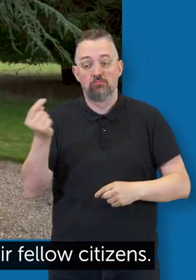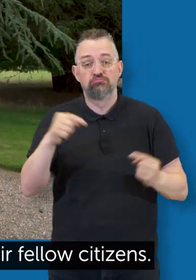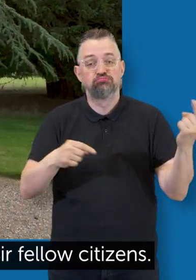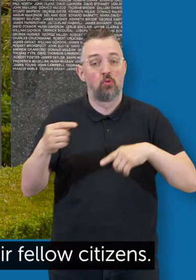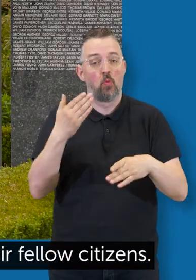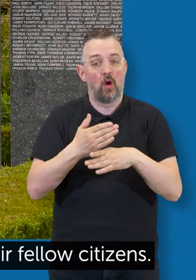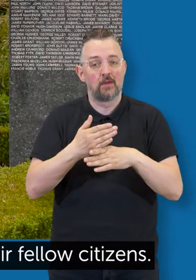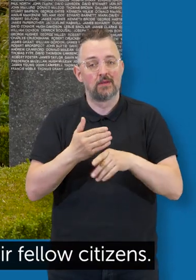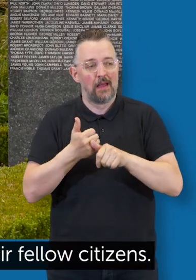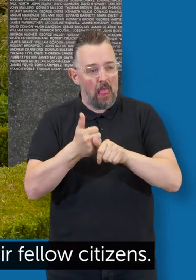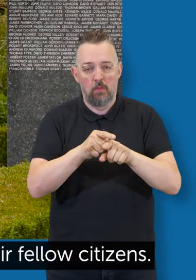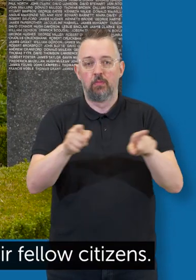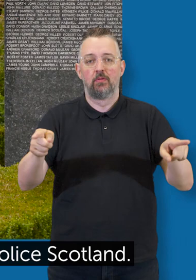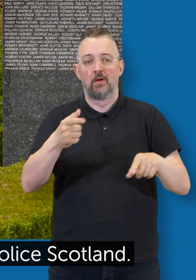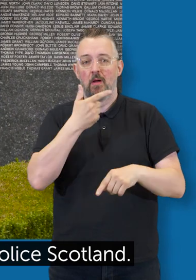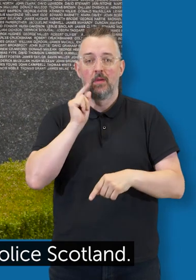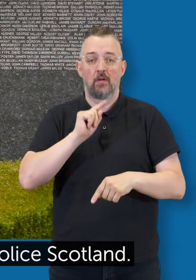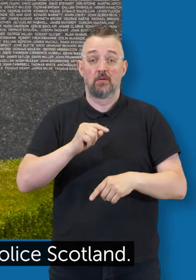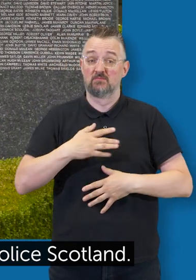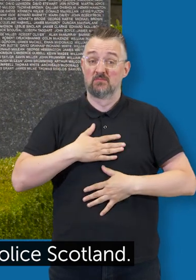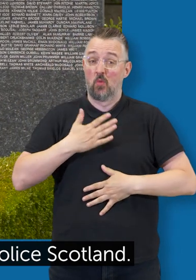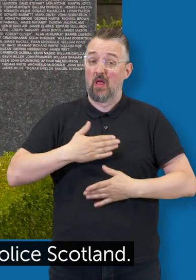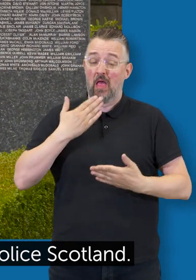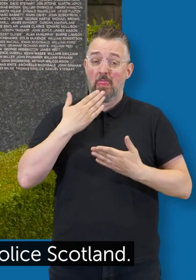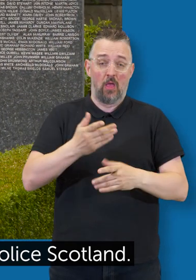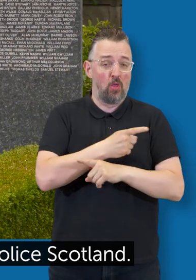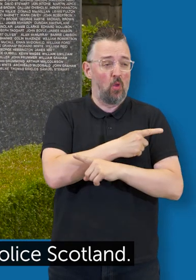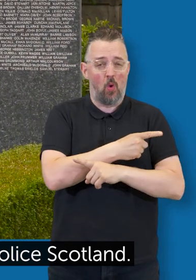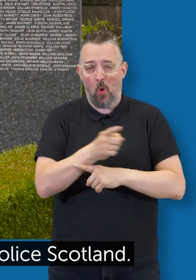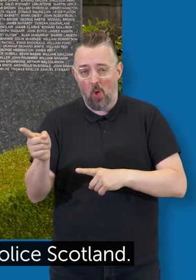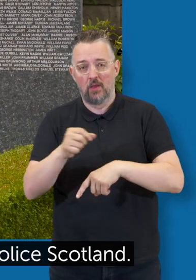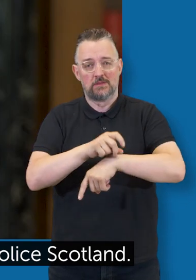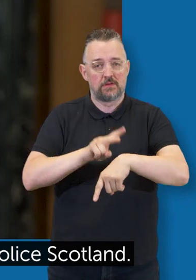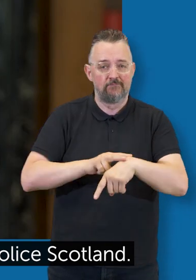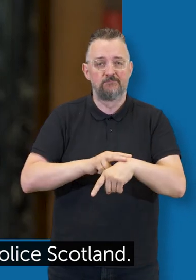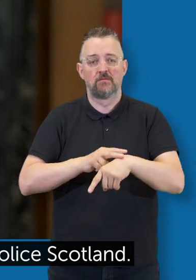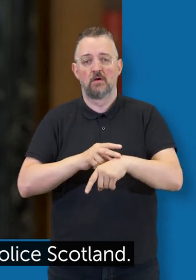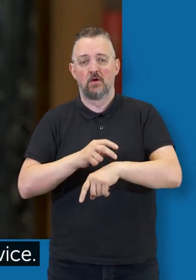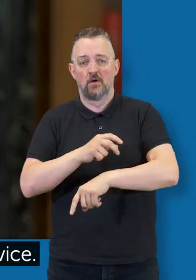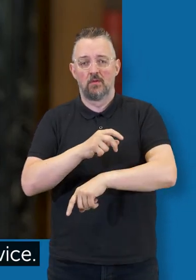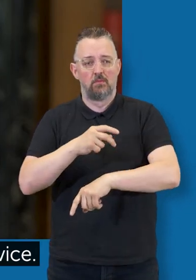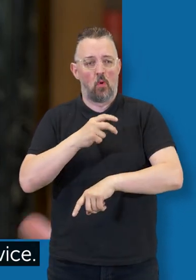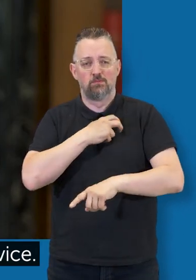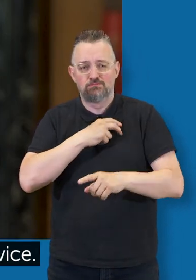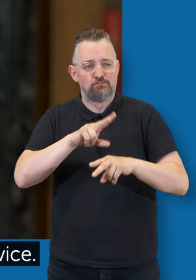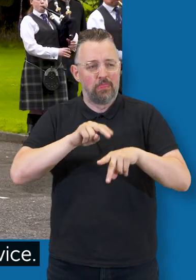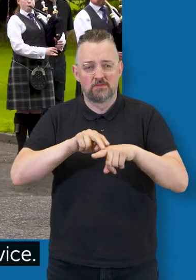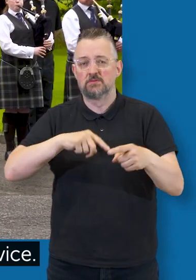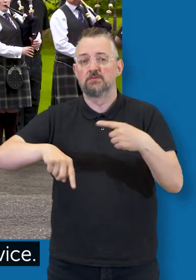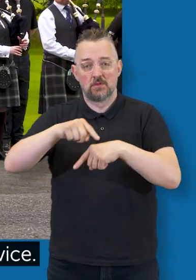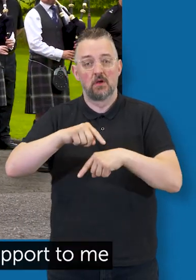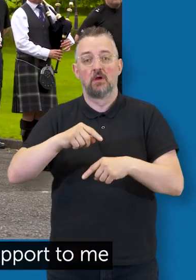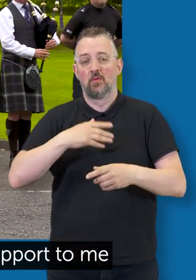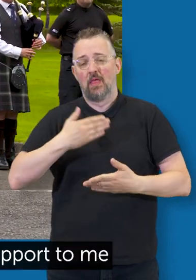to work to serve their fellow citizens. I want to thank all officers and staff within Police Scotland. I want to thank them for their